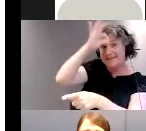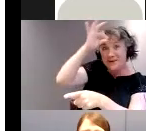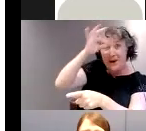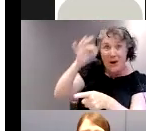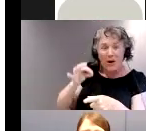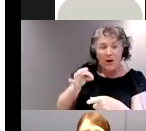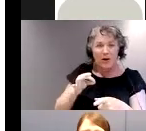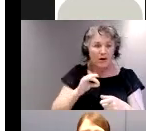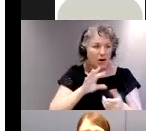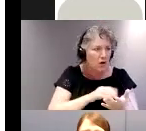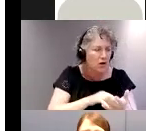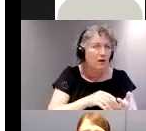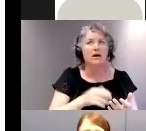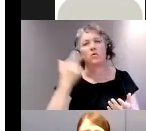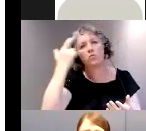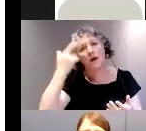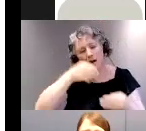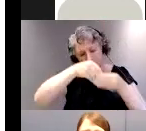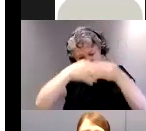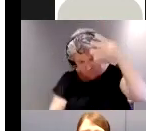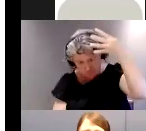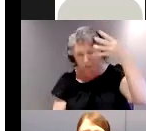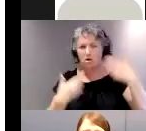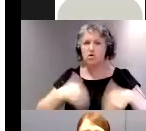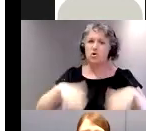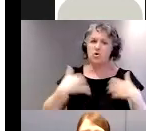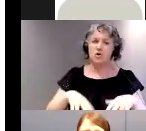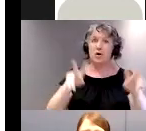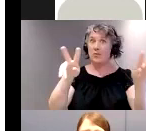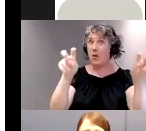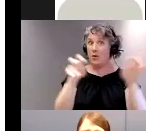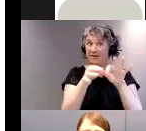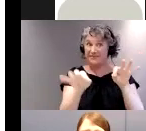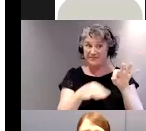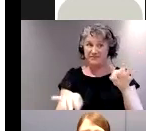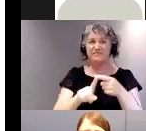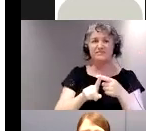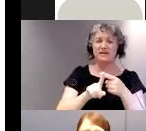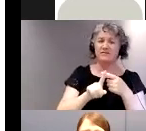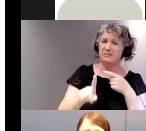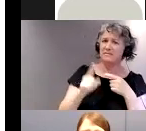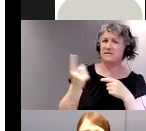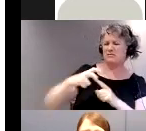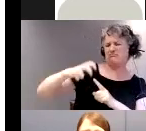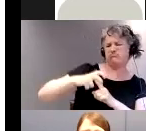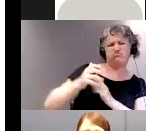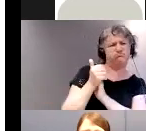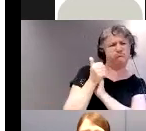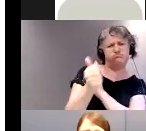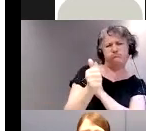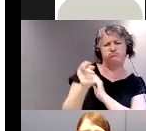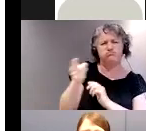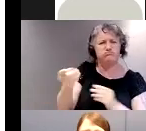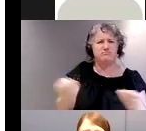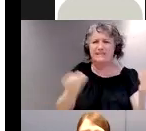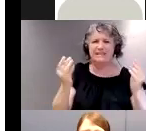with age-related issues. And that is a quote from a superstar in the elder mediation area, which is Judy McCann-Berger, who I did